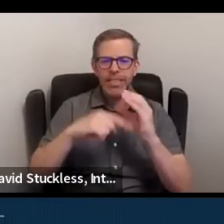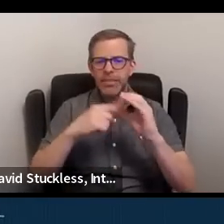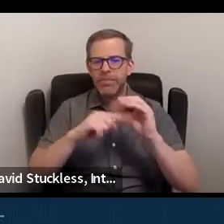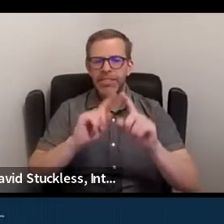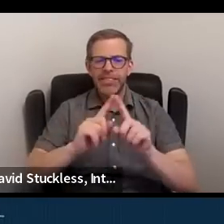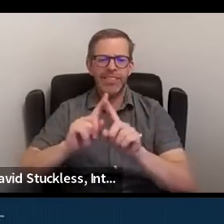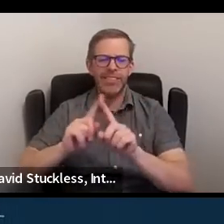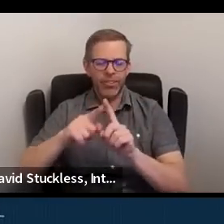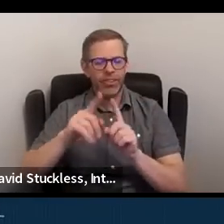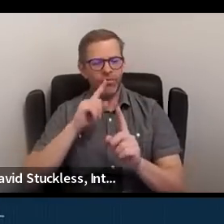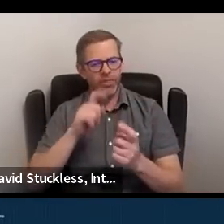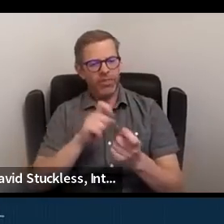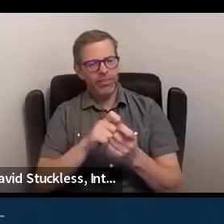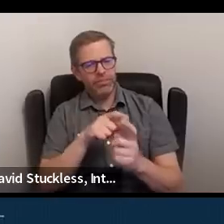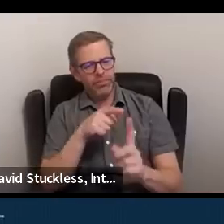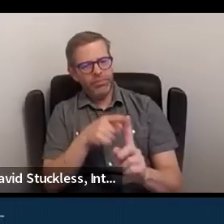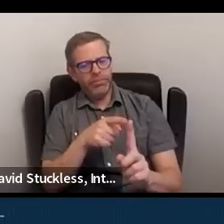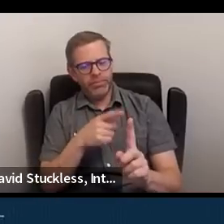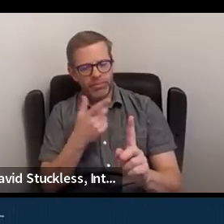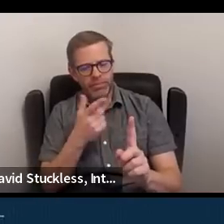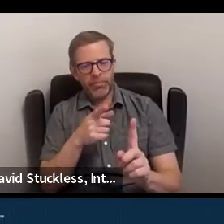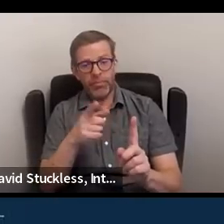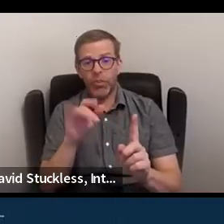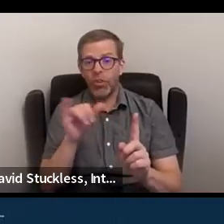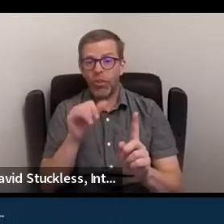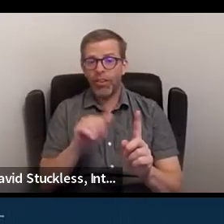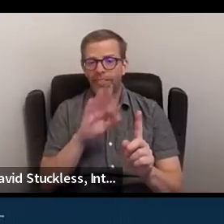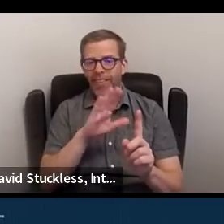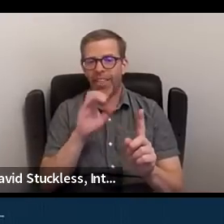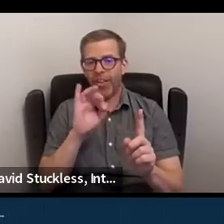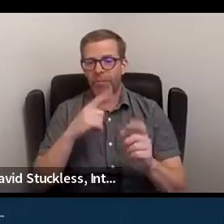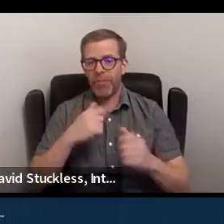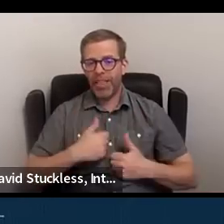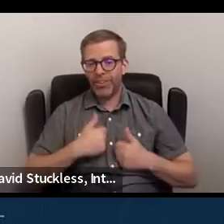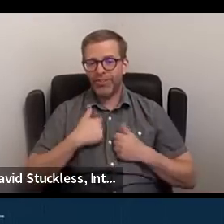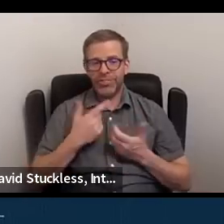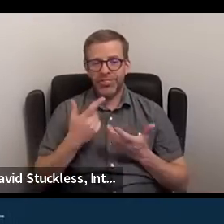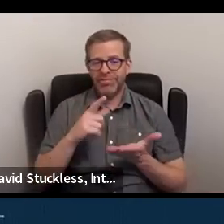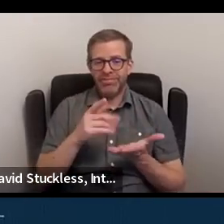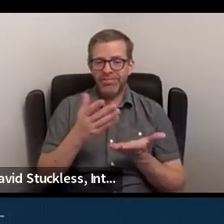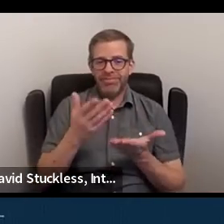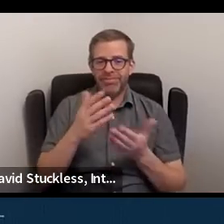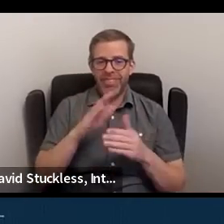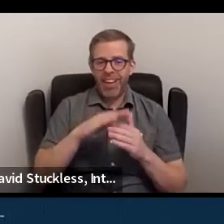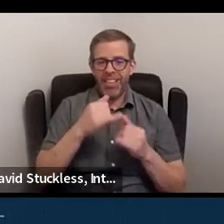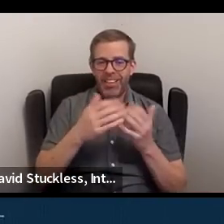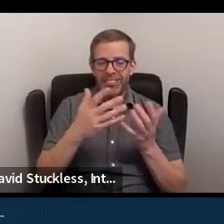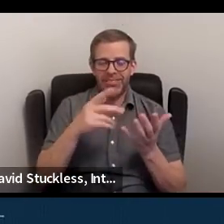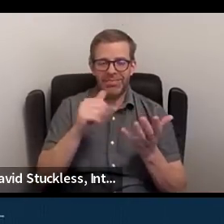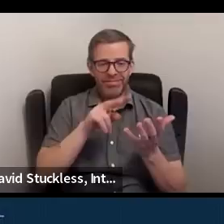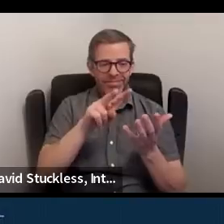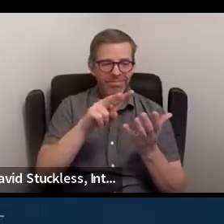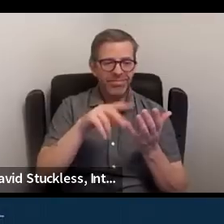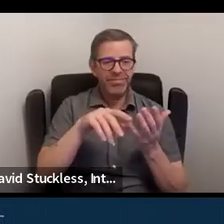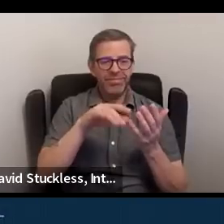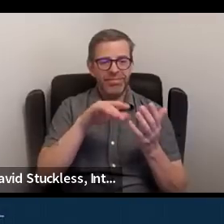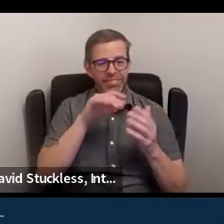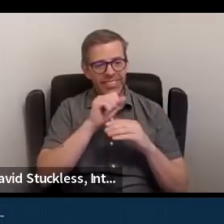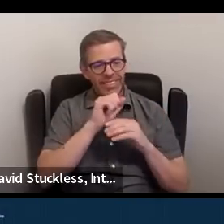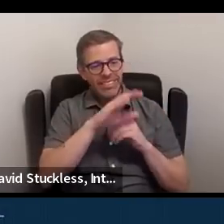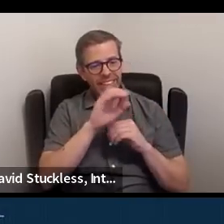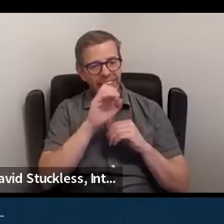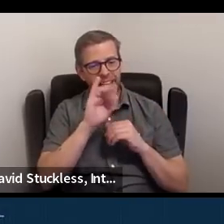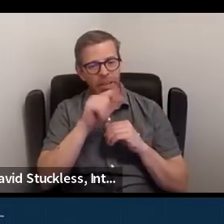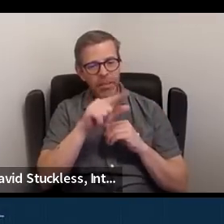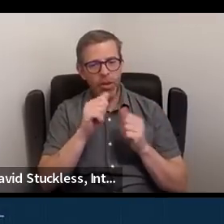fact, you're also able to find their email address so that you can send an email with an inquiry and provide a